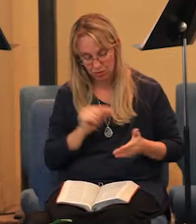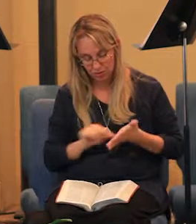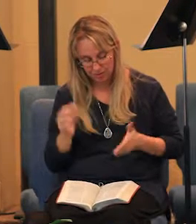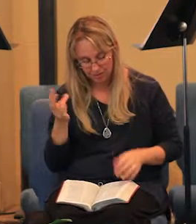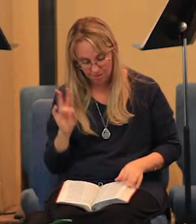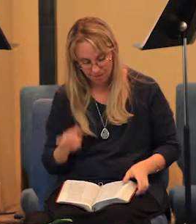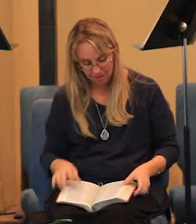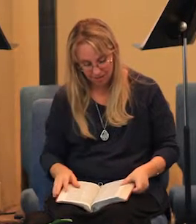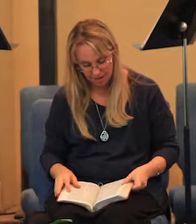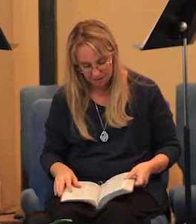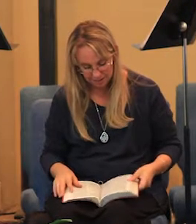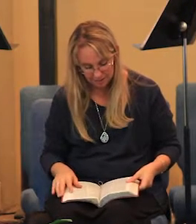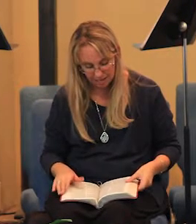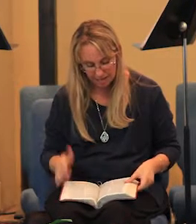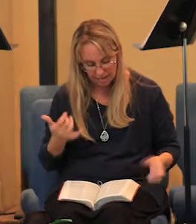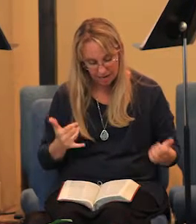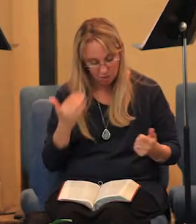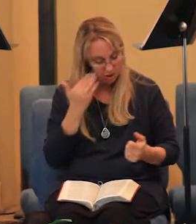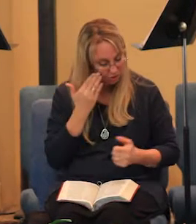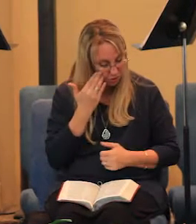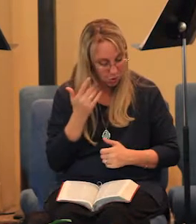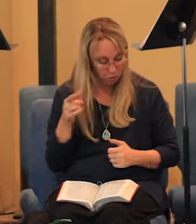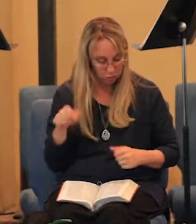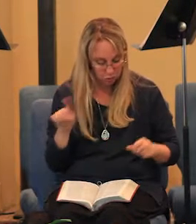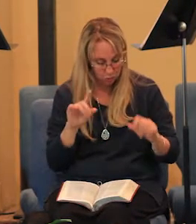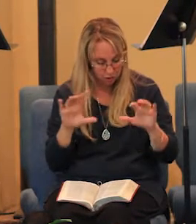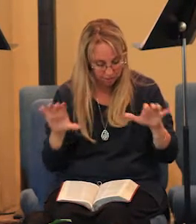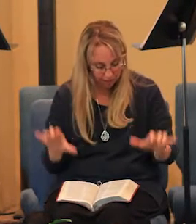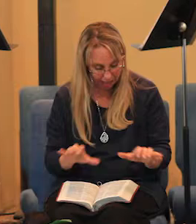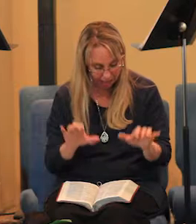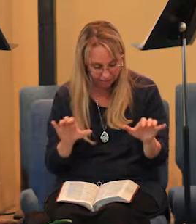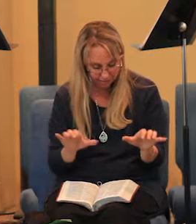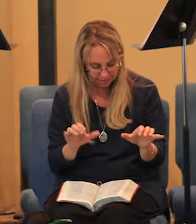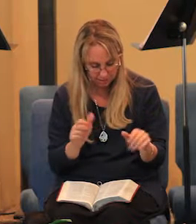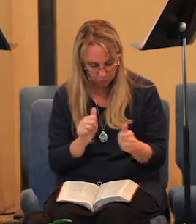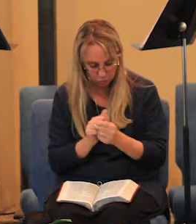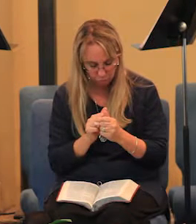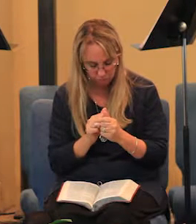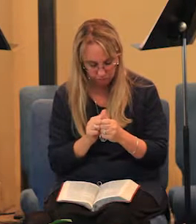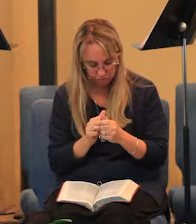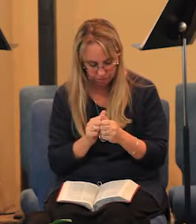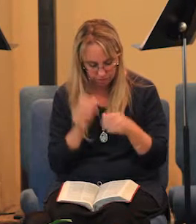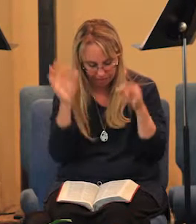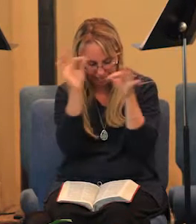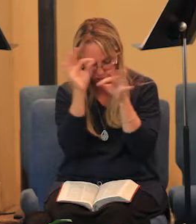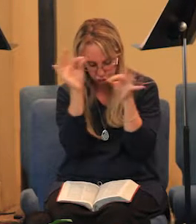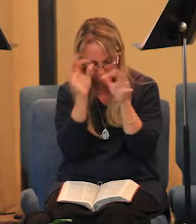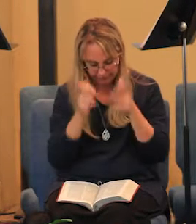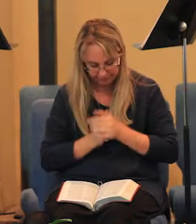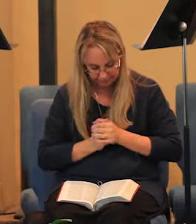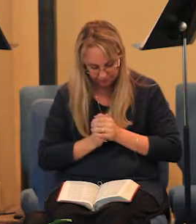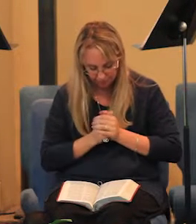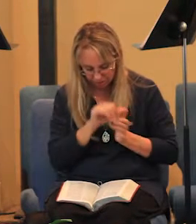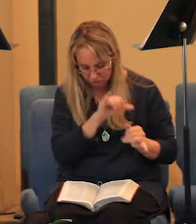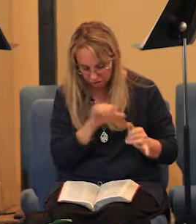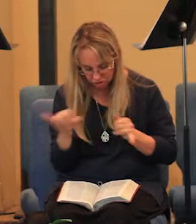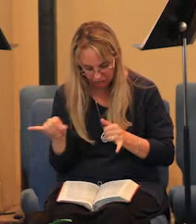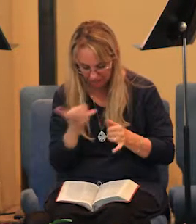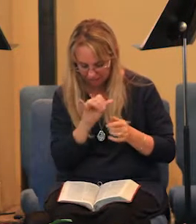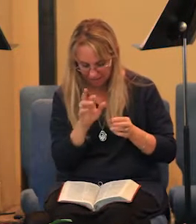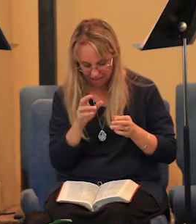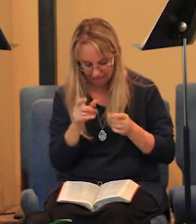And now, brethren, I know that you acted in ignorance, just as your rulers